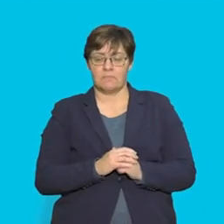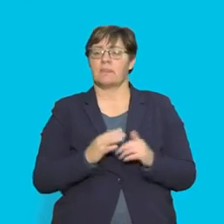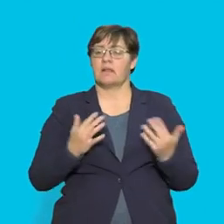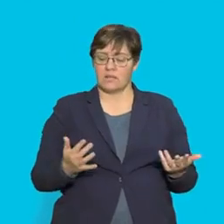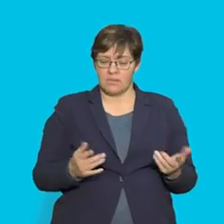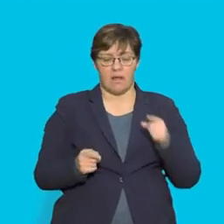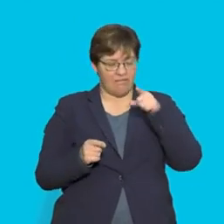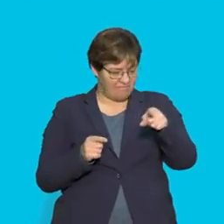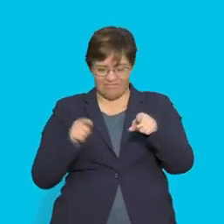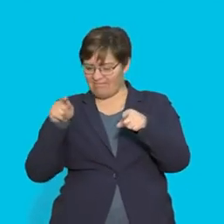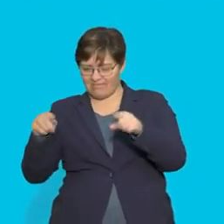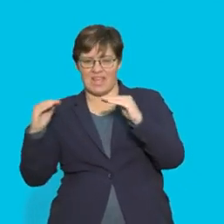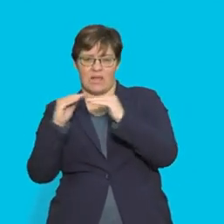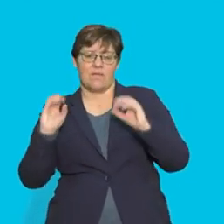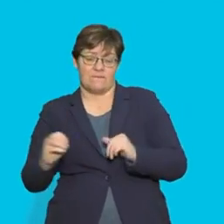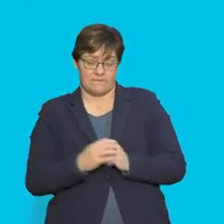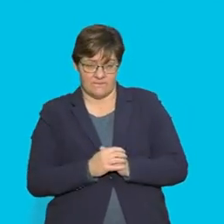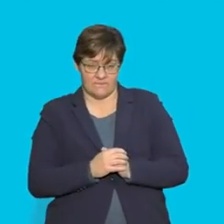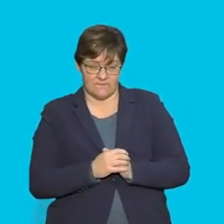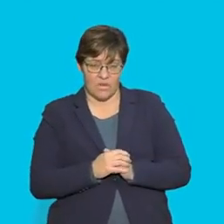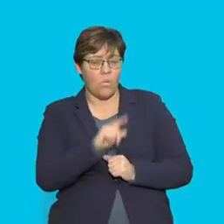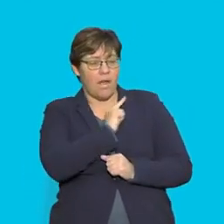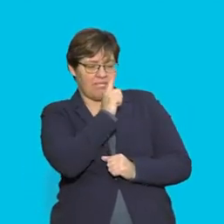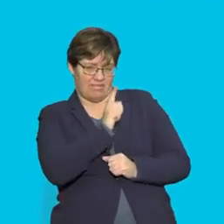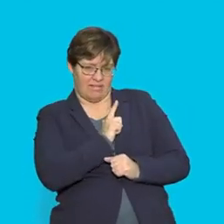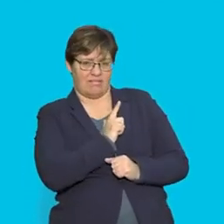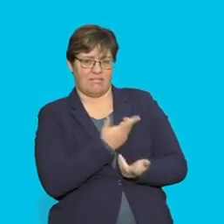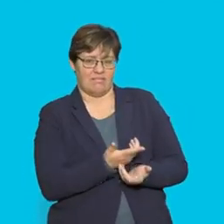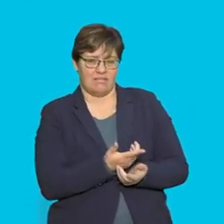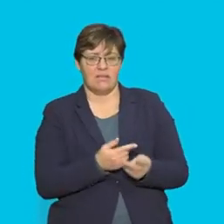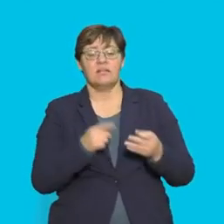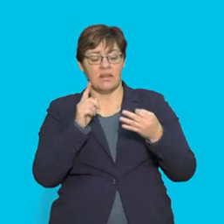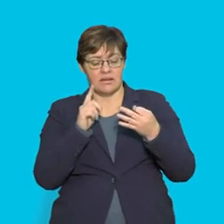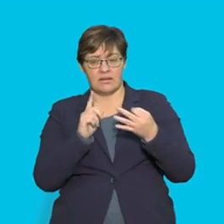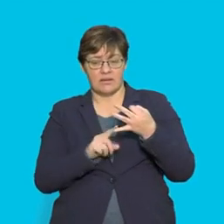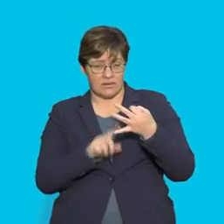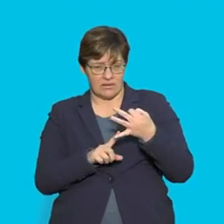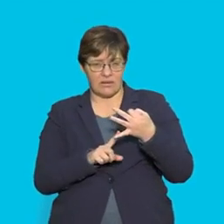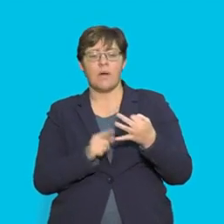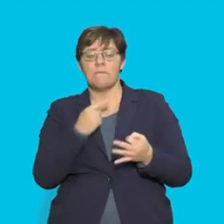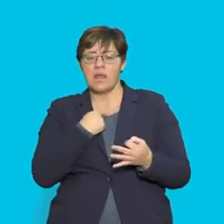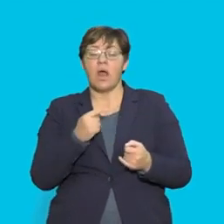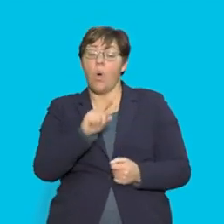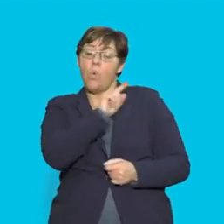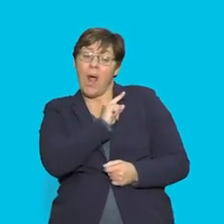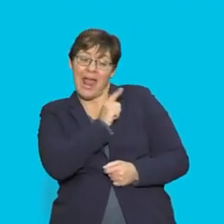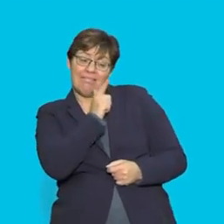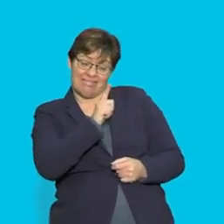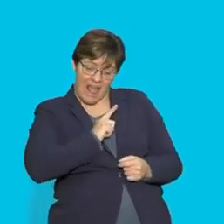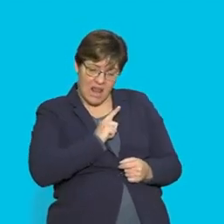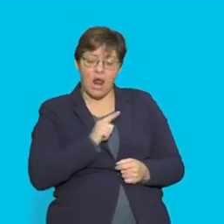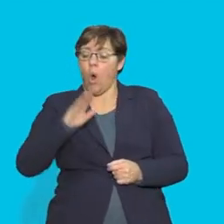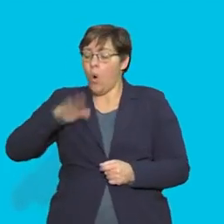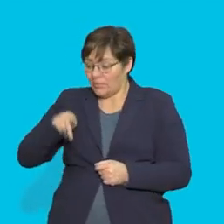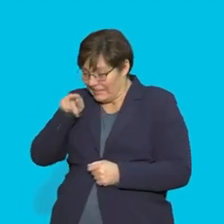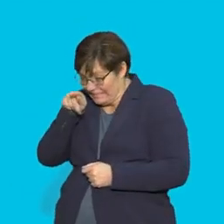that are equal, right? You are told. And then you go to the implicit facts. So implicit facts will be